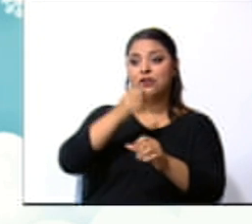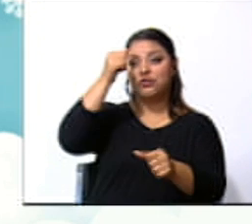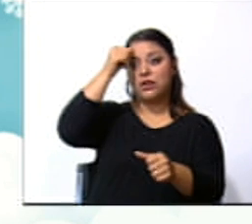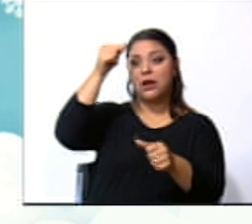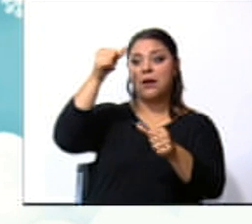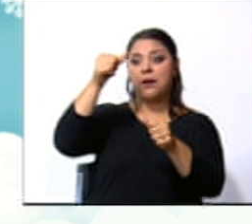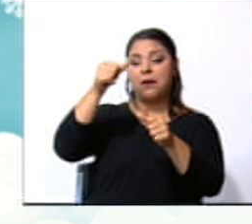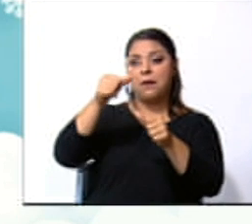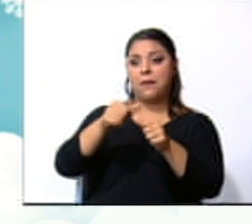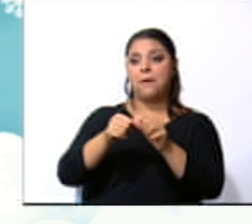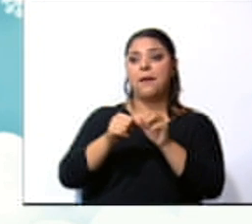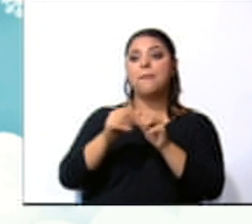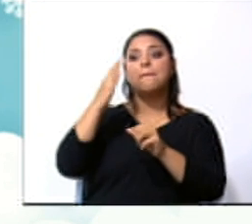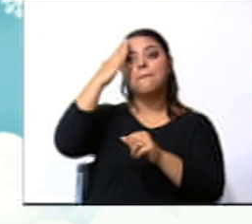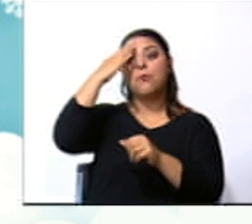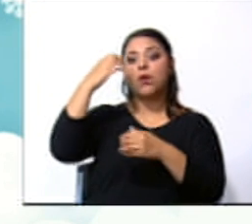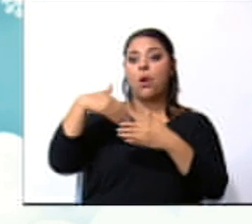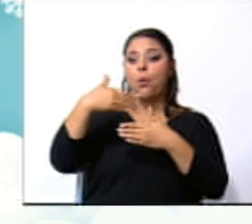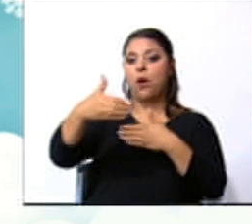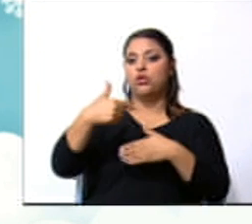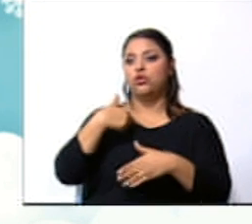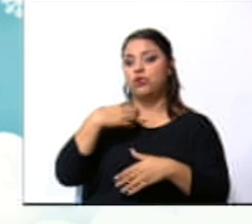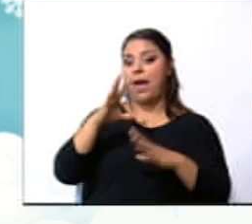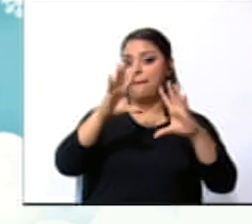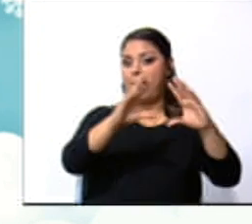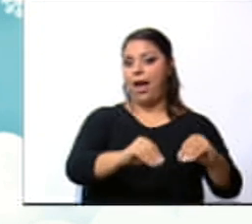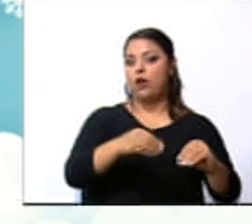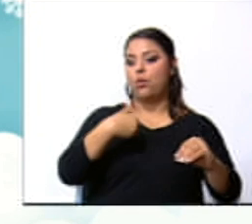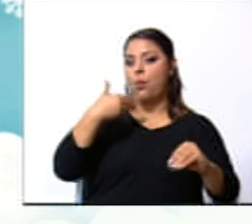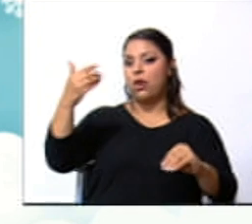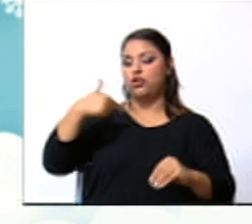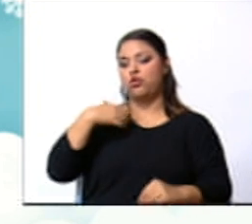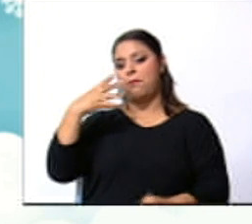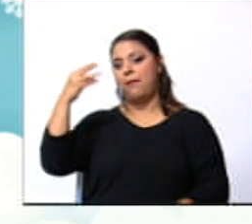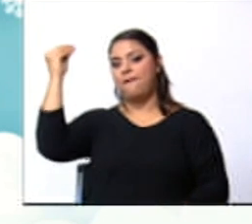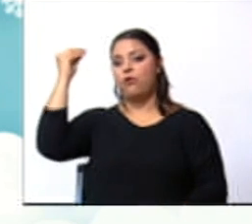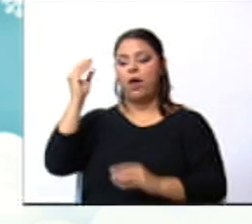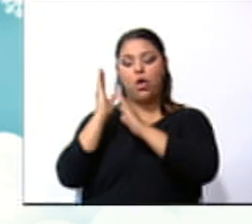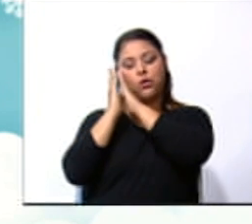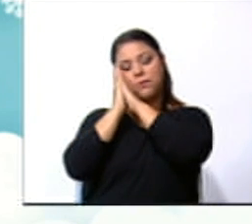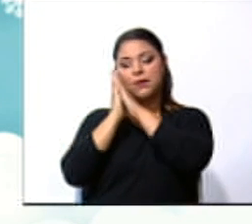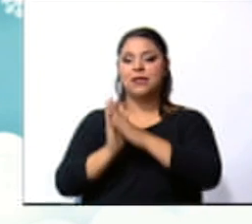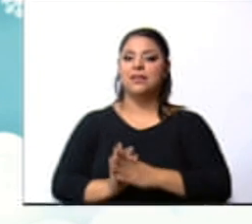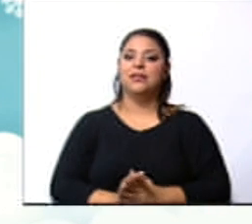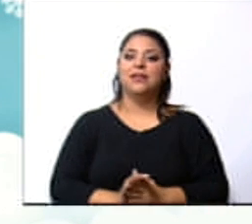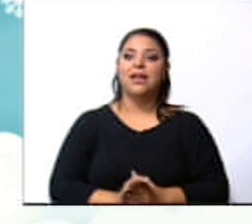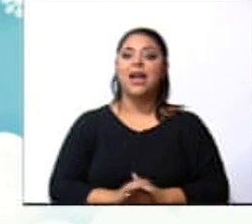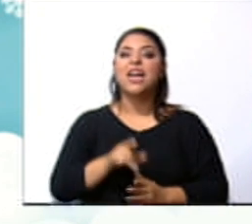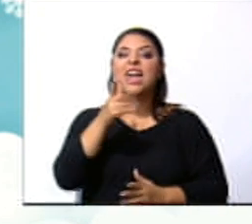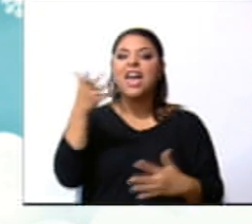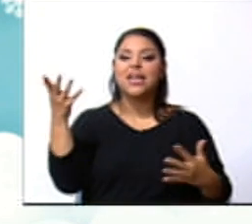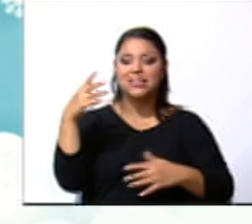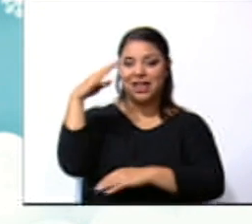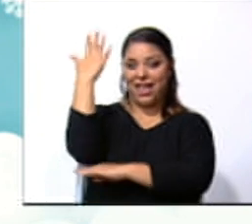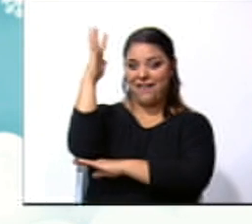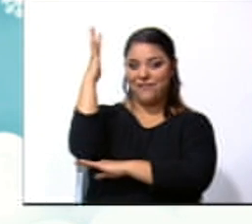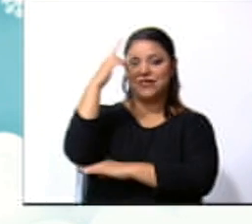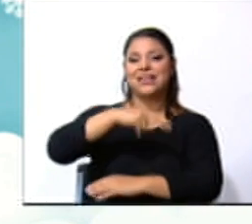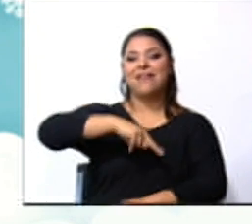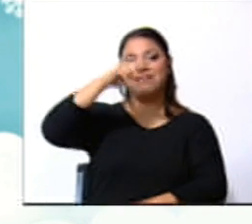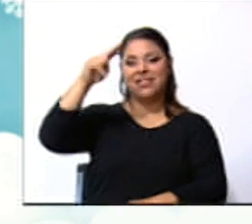to unplug it before going to bed. It's a Christmas tree. Oh, amazing,